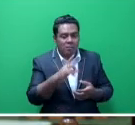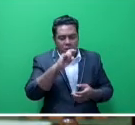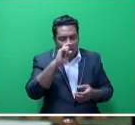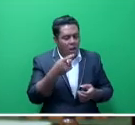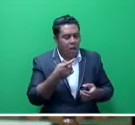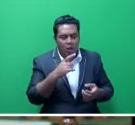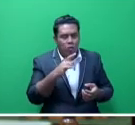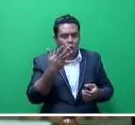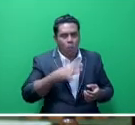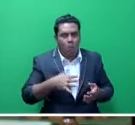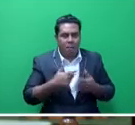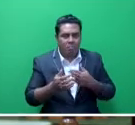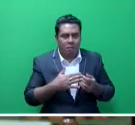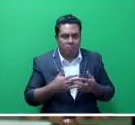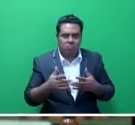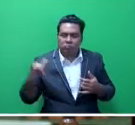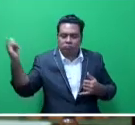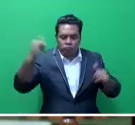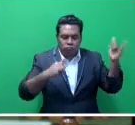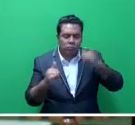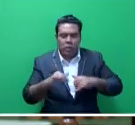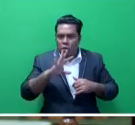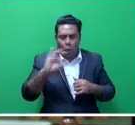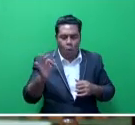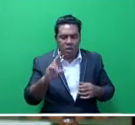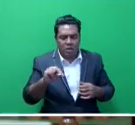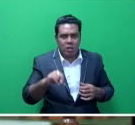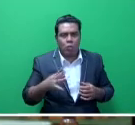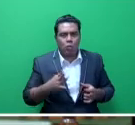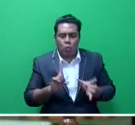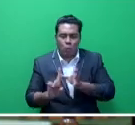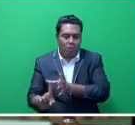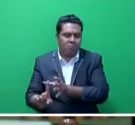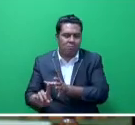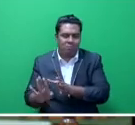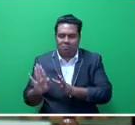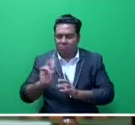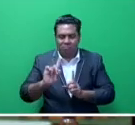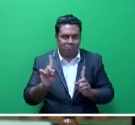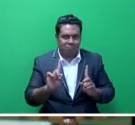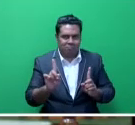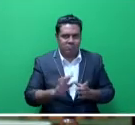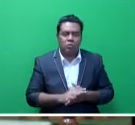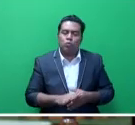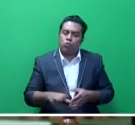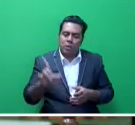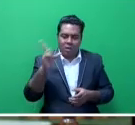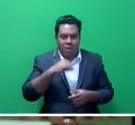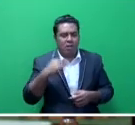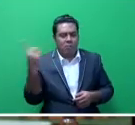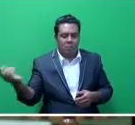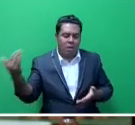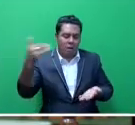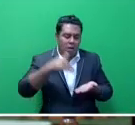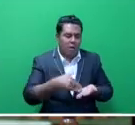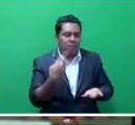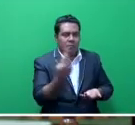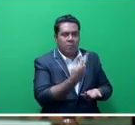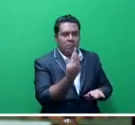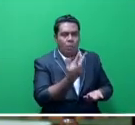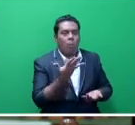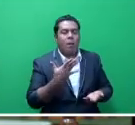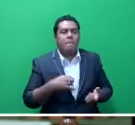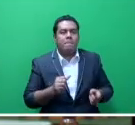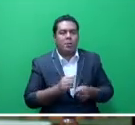quarantine. That can also mean fully vaccinated Fijians being able to travel abroad without entering into quarantine. That means we can pave the way